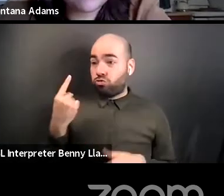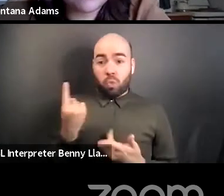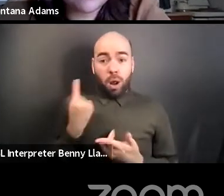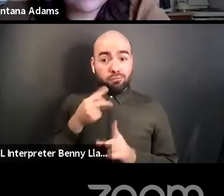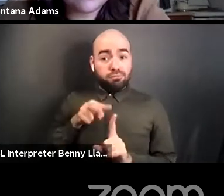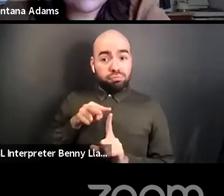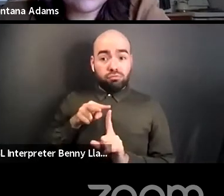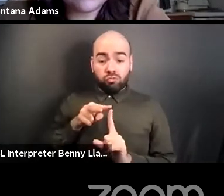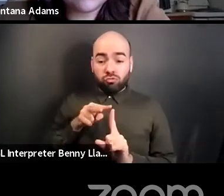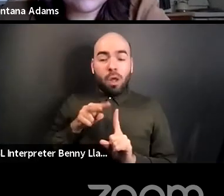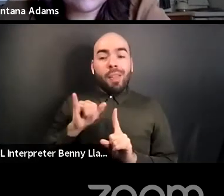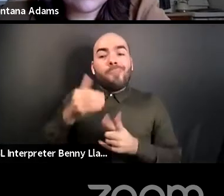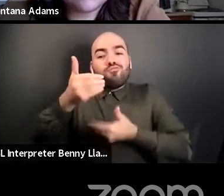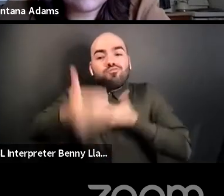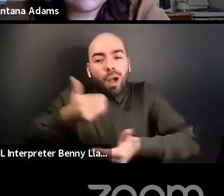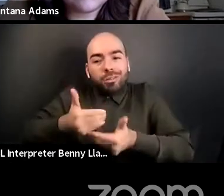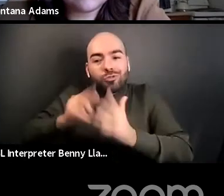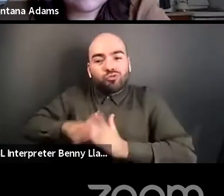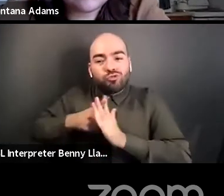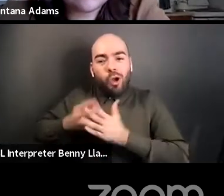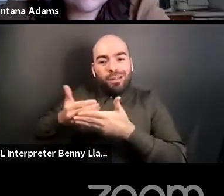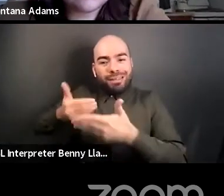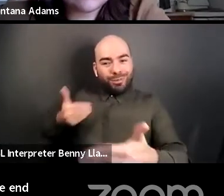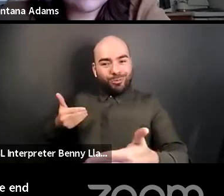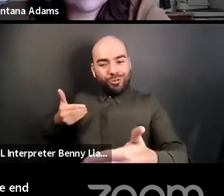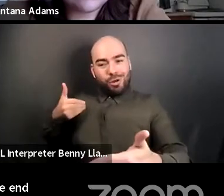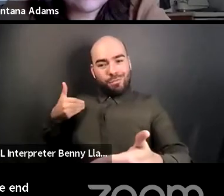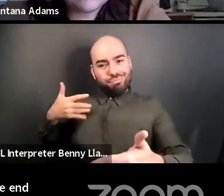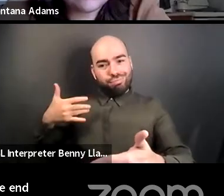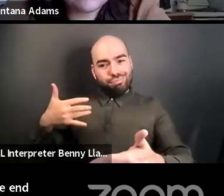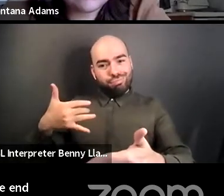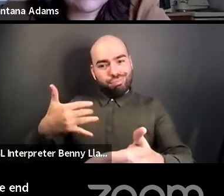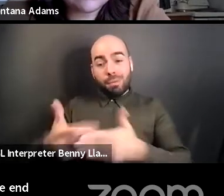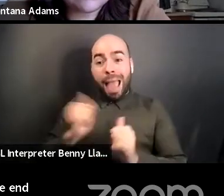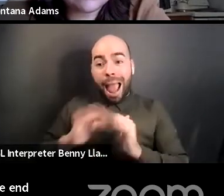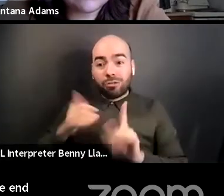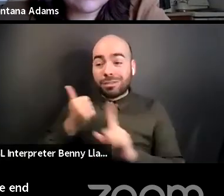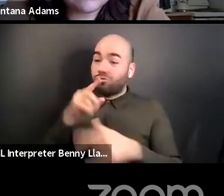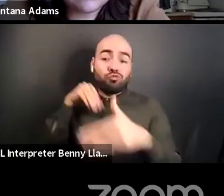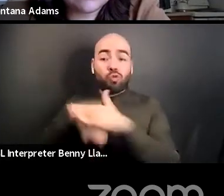end of the process. And